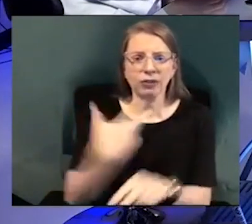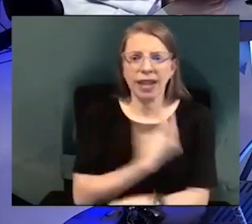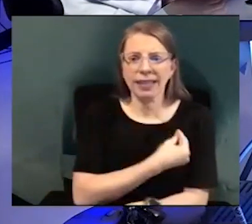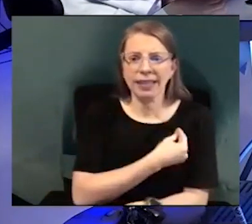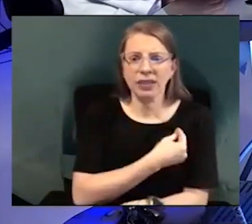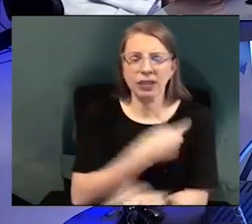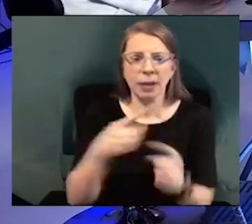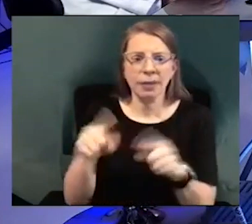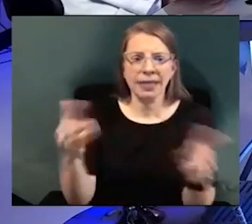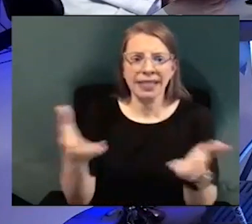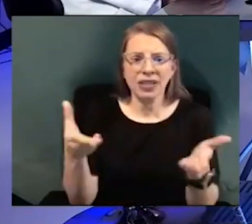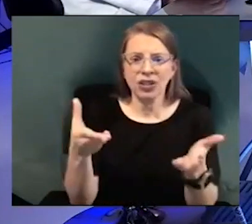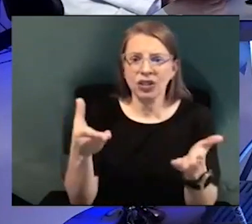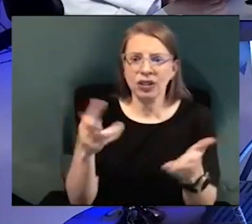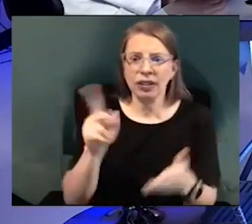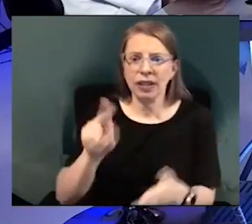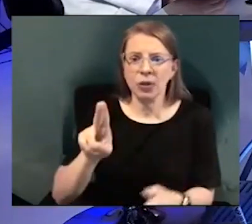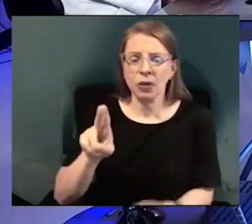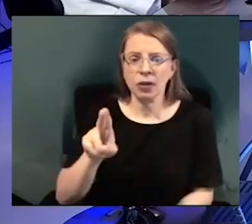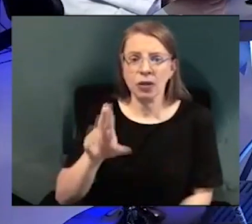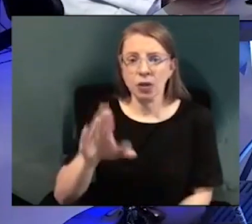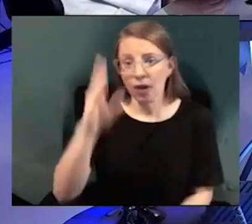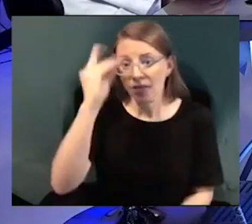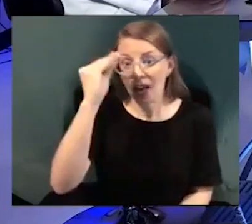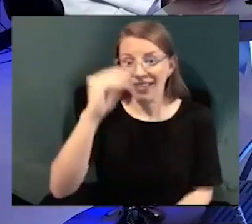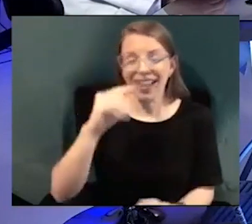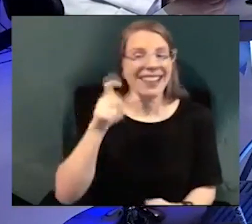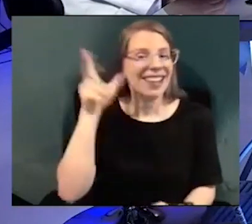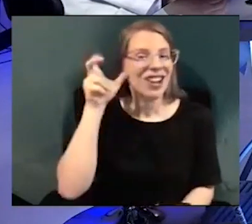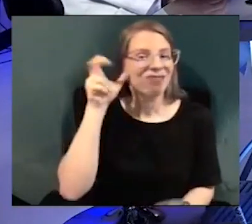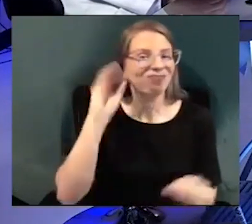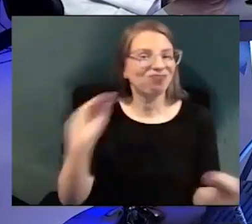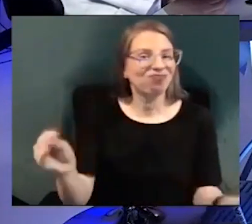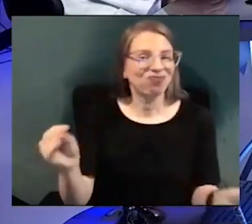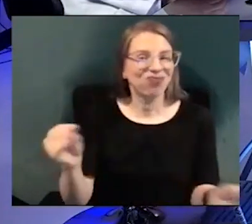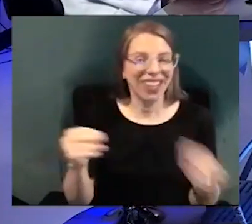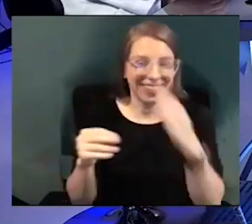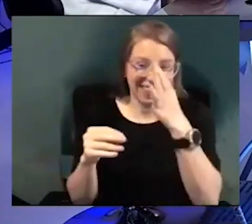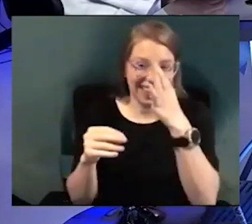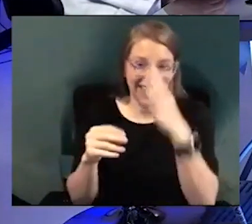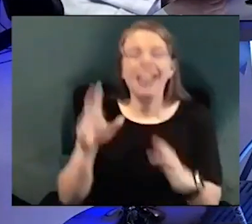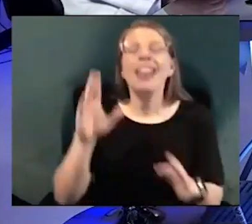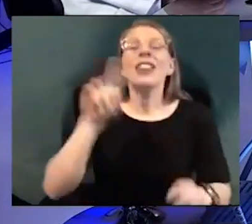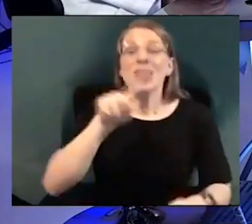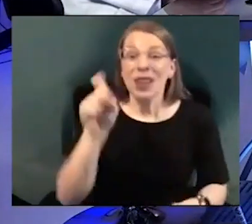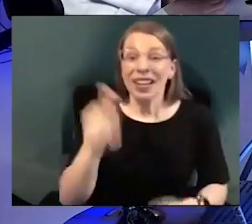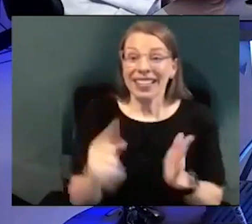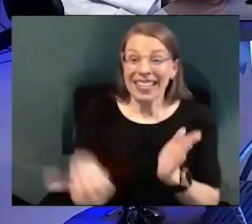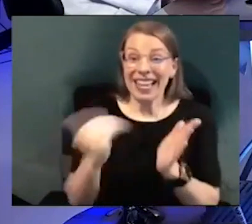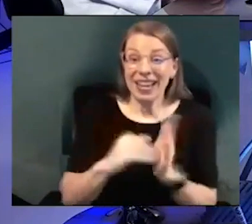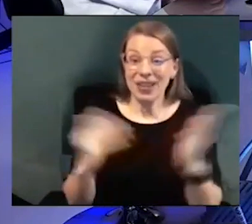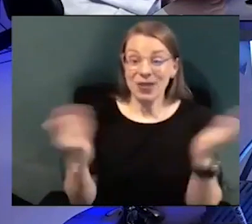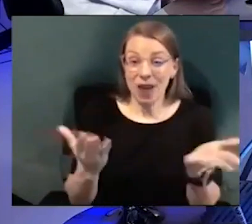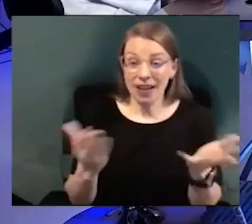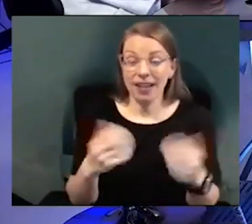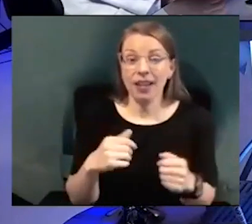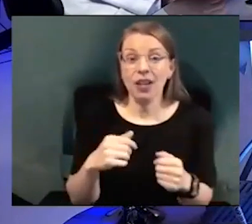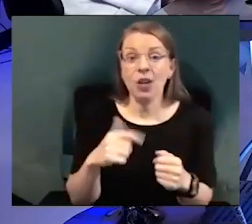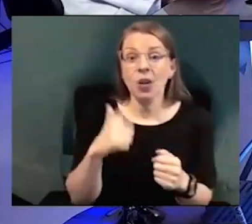thoughts about that question? Well, I didn't hear it. I don't have anything to say. Okay. So I think the question is, are we seeing